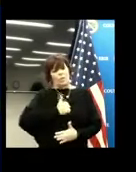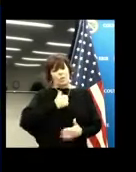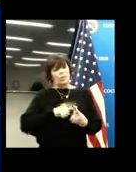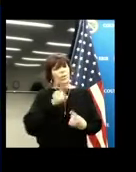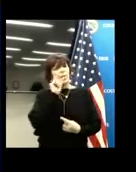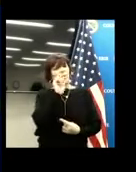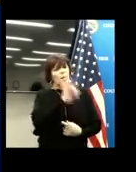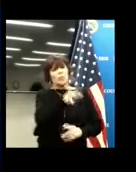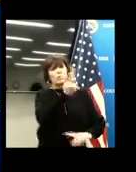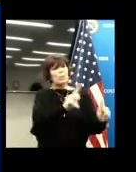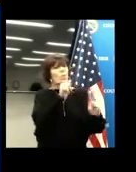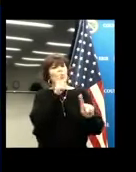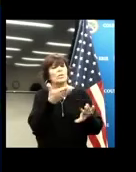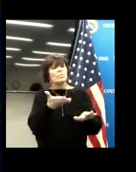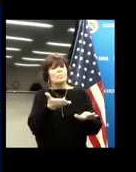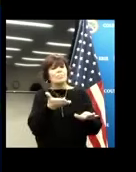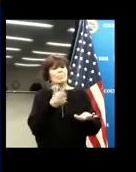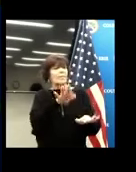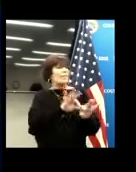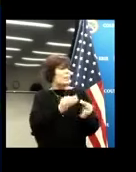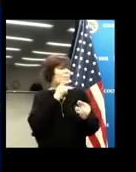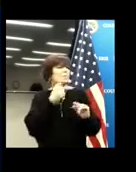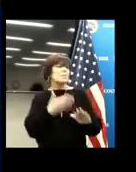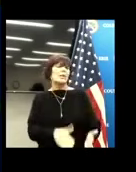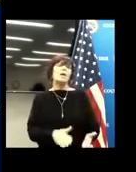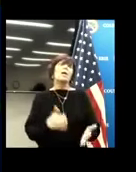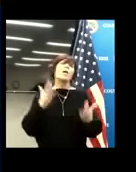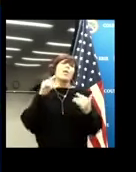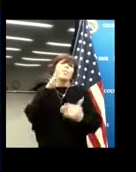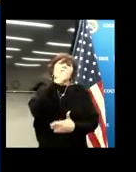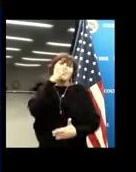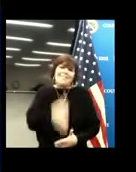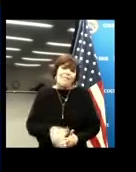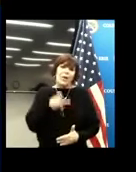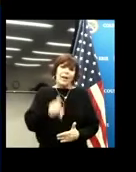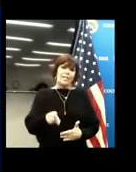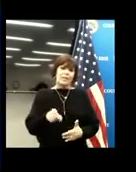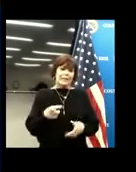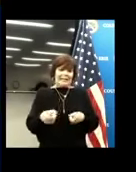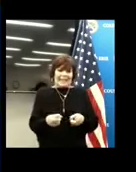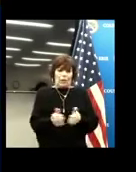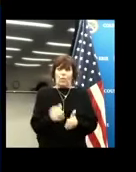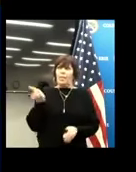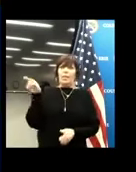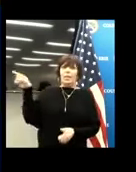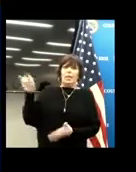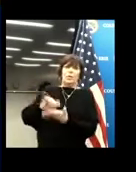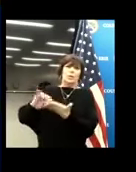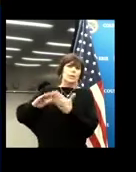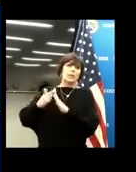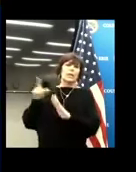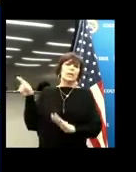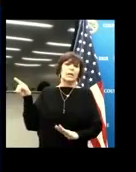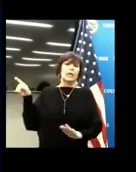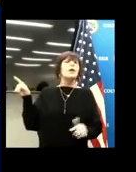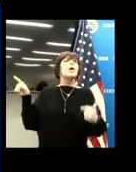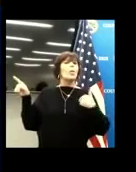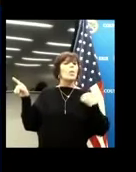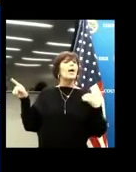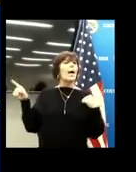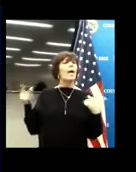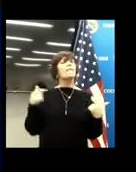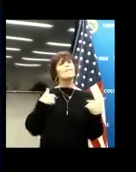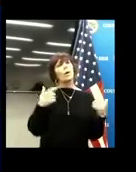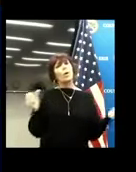who've lost loved ones. Let's hope we never have to deal with what New York City did. We have a cold